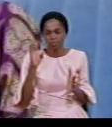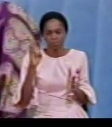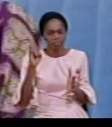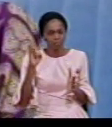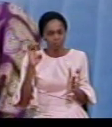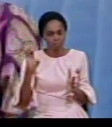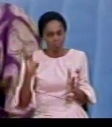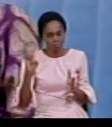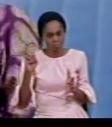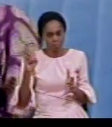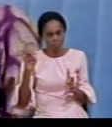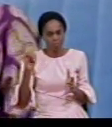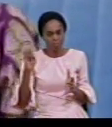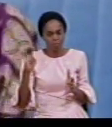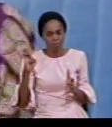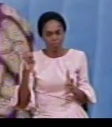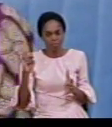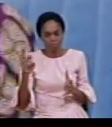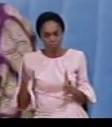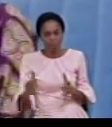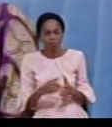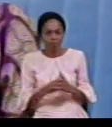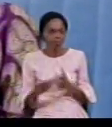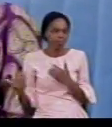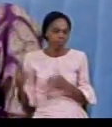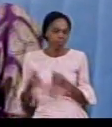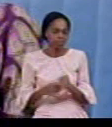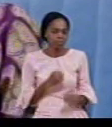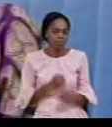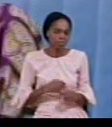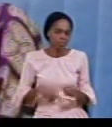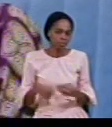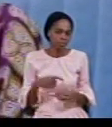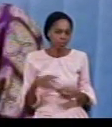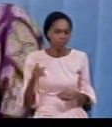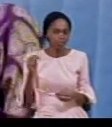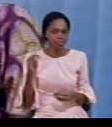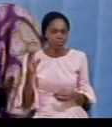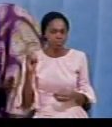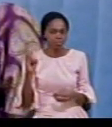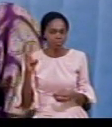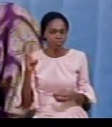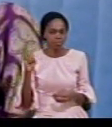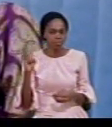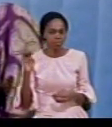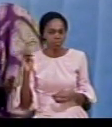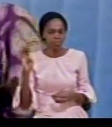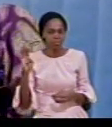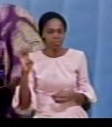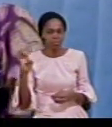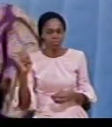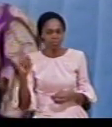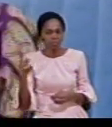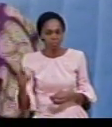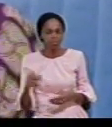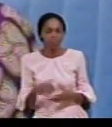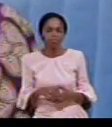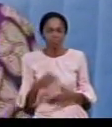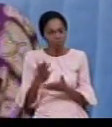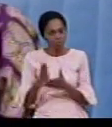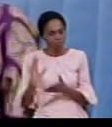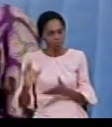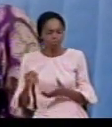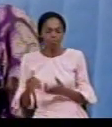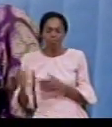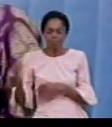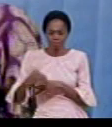a sister came to me, invited me that I should come to Crusade at Deeper Life, that they